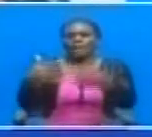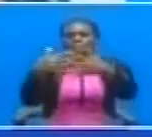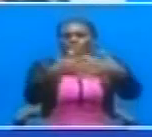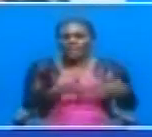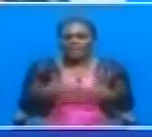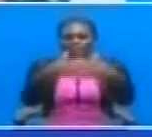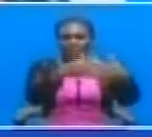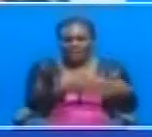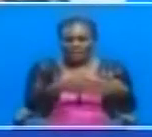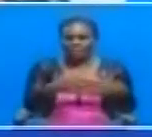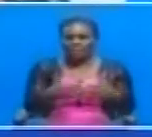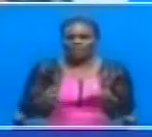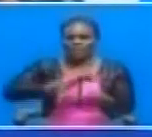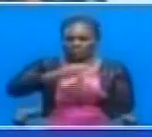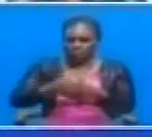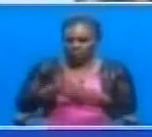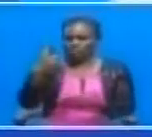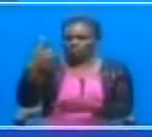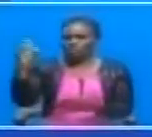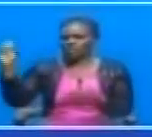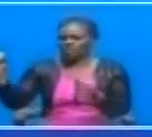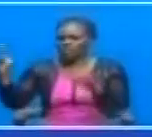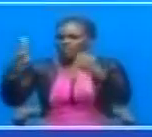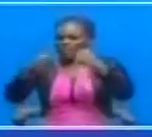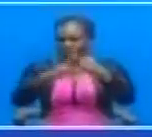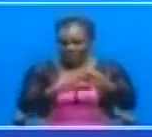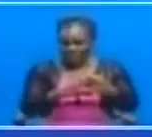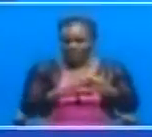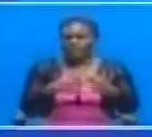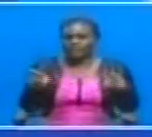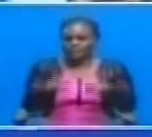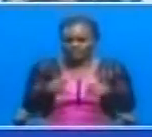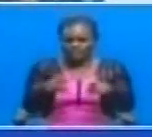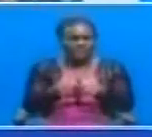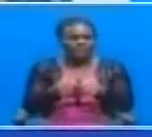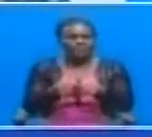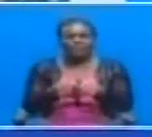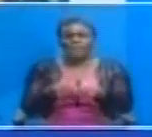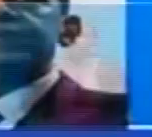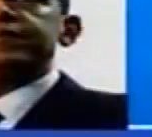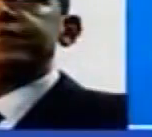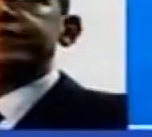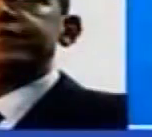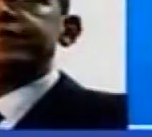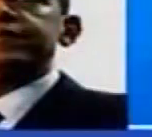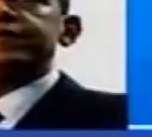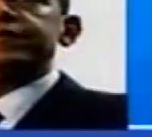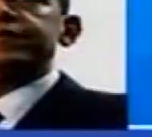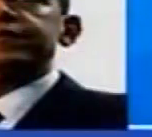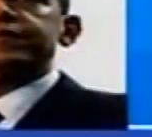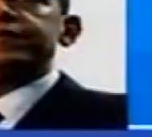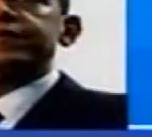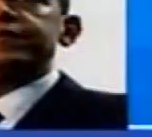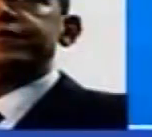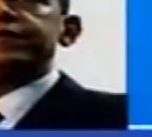American Recovery and Reinvestment Act of 2009 and the Tax Relief, Unemployment Insurance